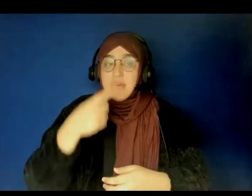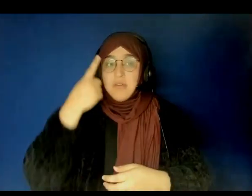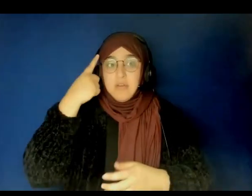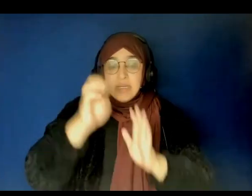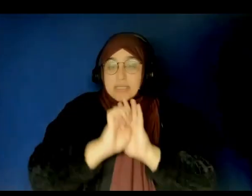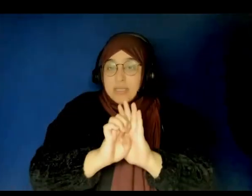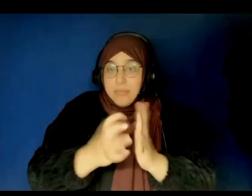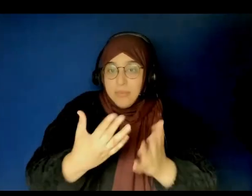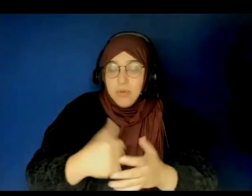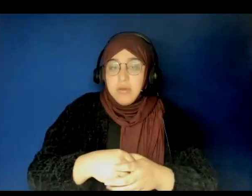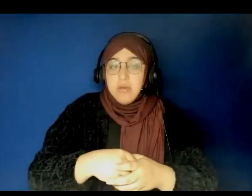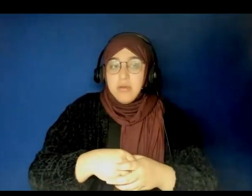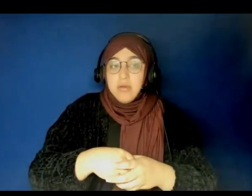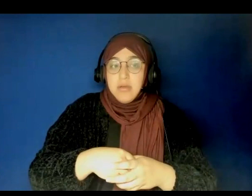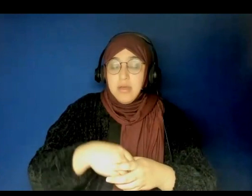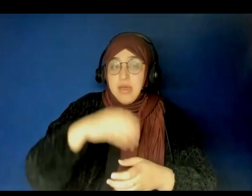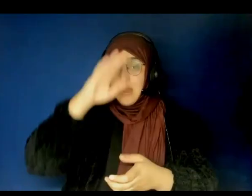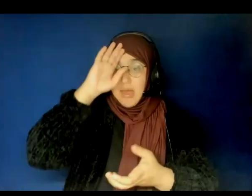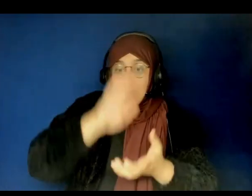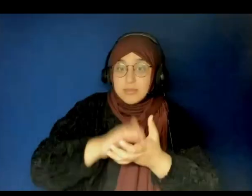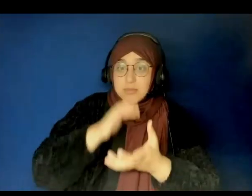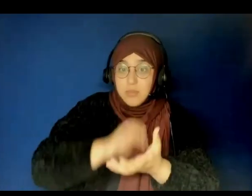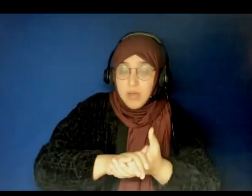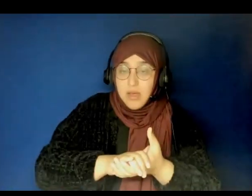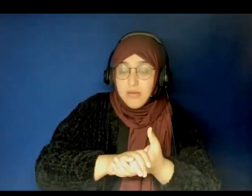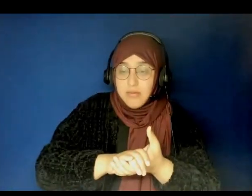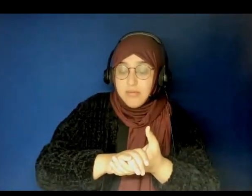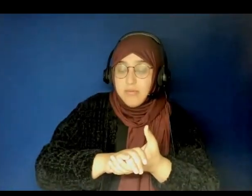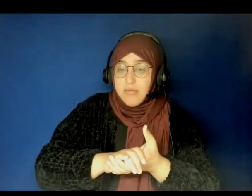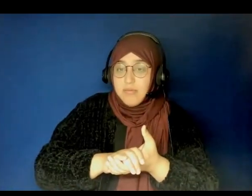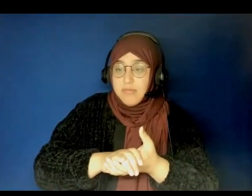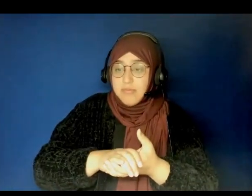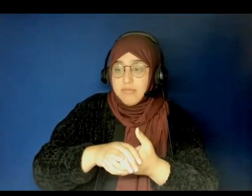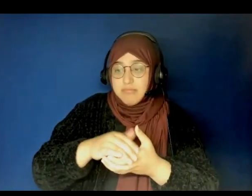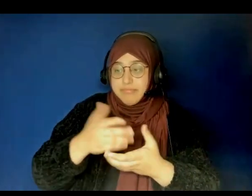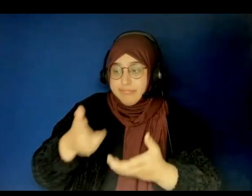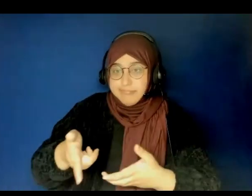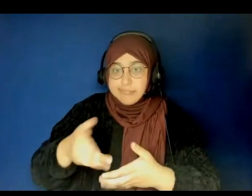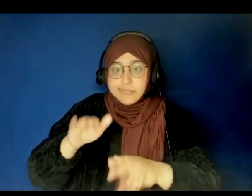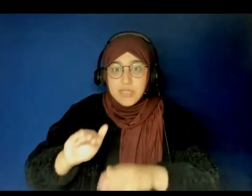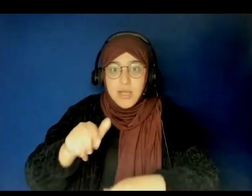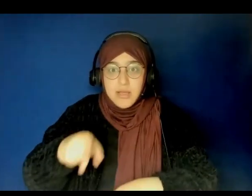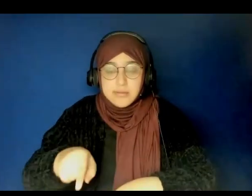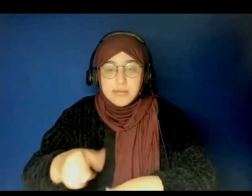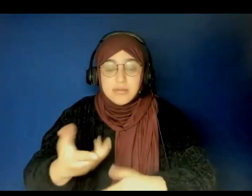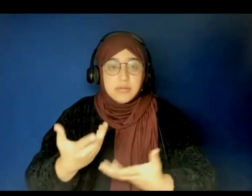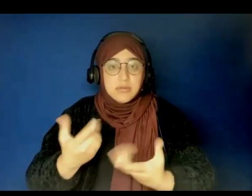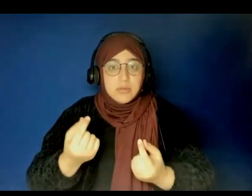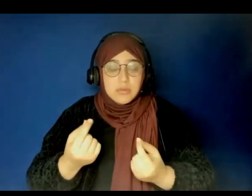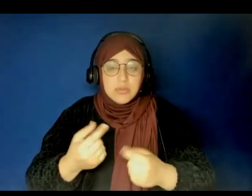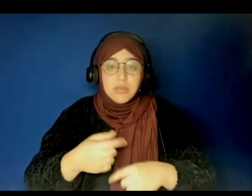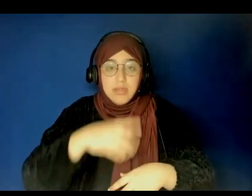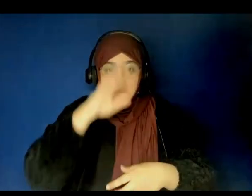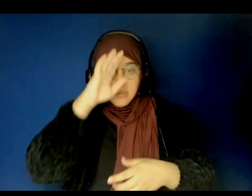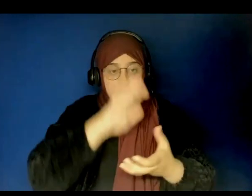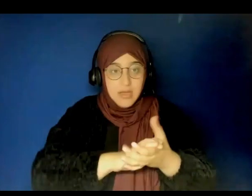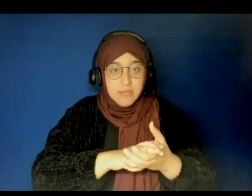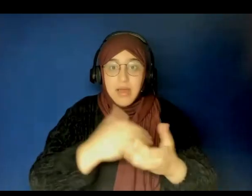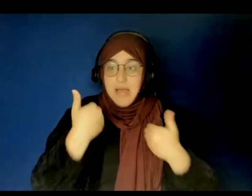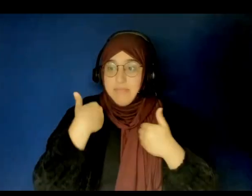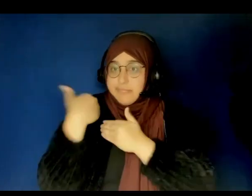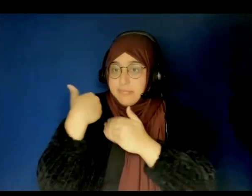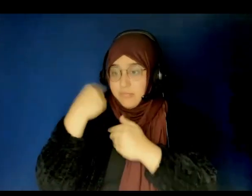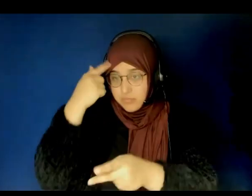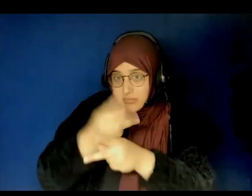wife inherit from their child that is deceased. Well, the husband has a financial responsibility of caring for his wife. Therefore, he will